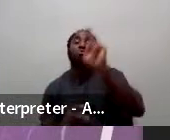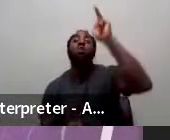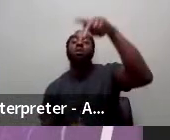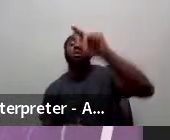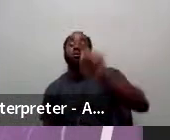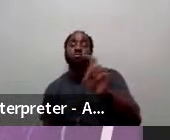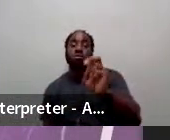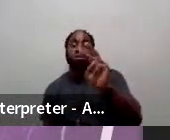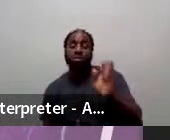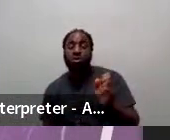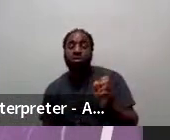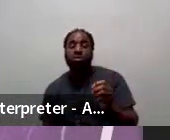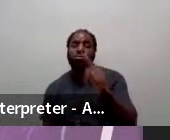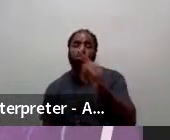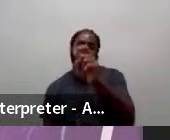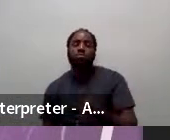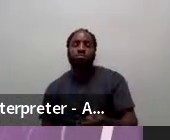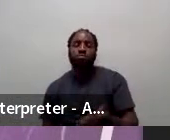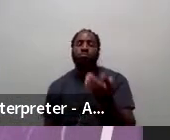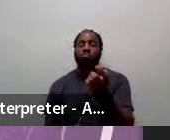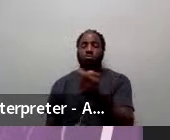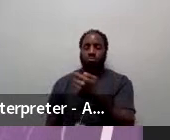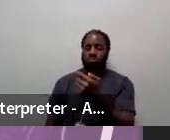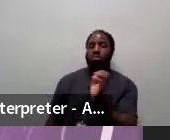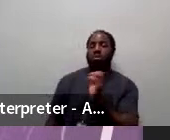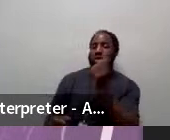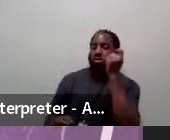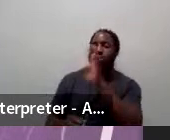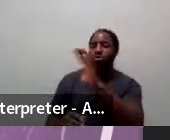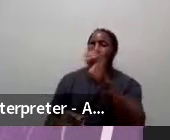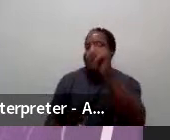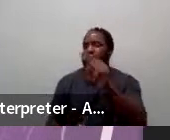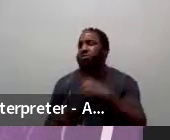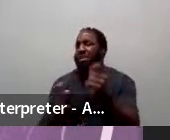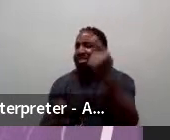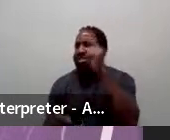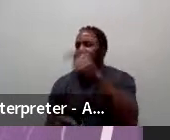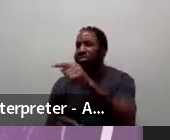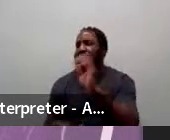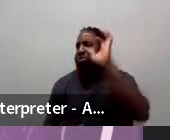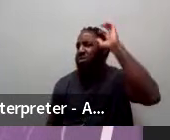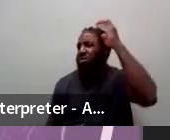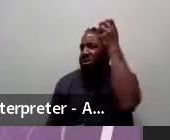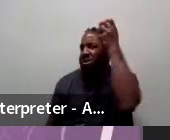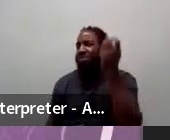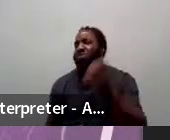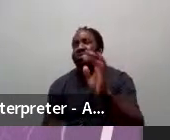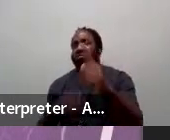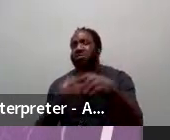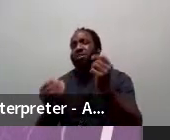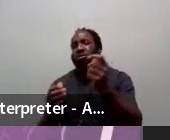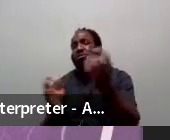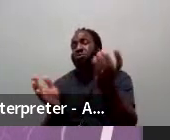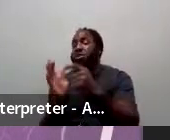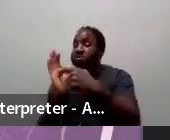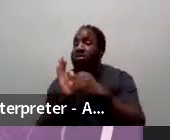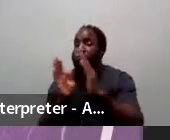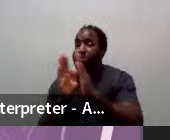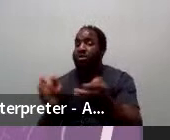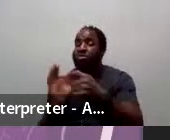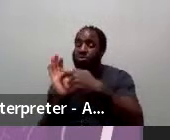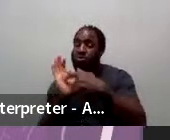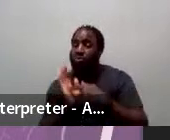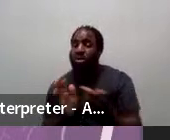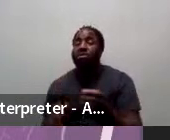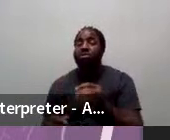Bob, I understand your question. I'll just say I think there's a little confusion about what the mandatory inclusionary housing requires. The